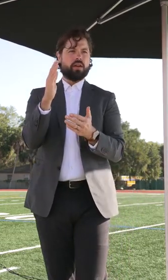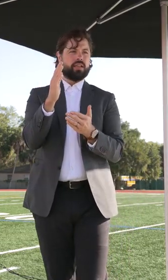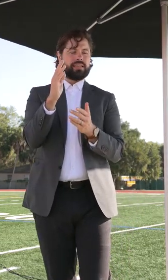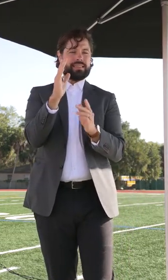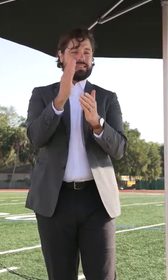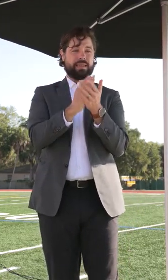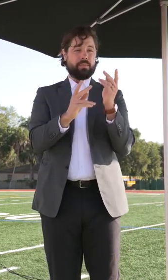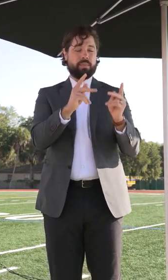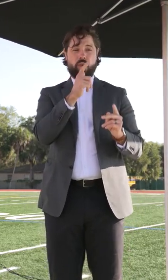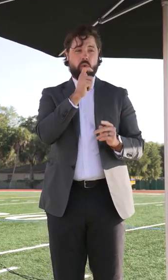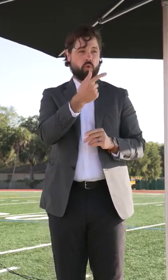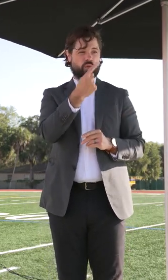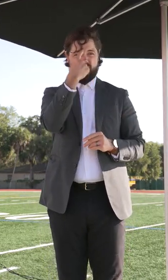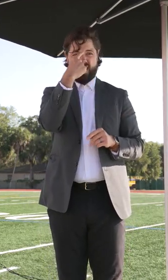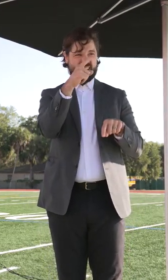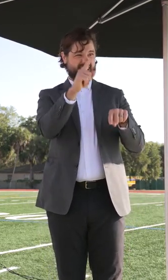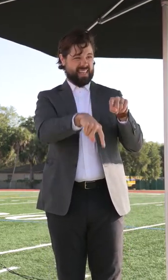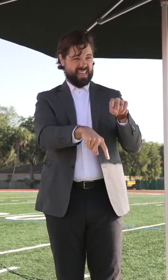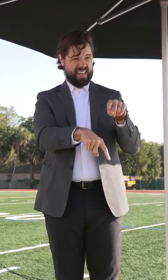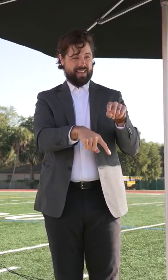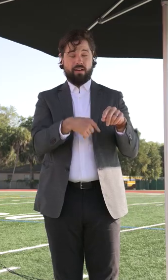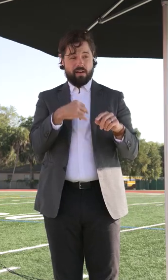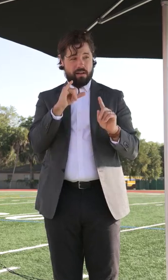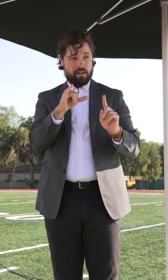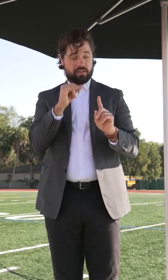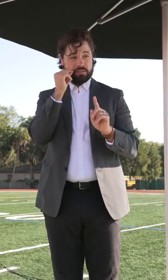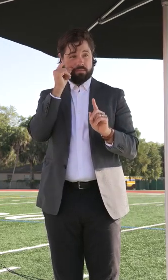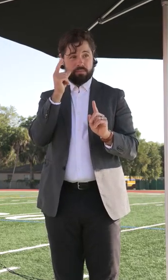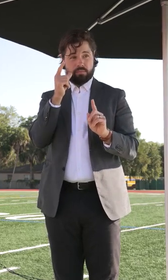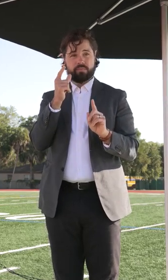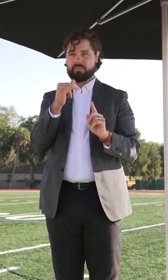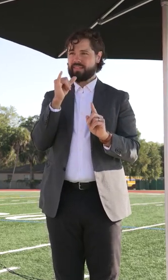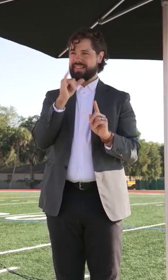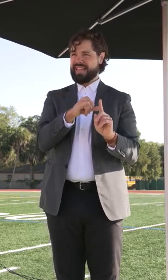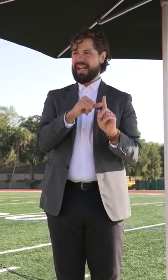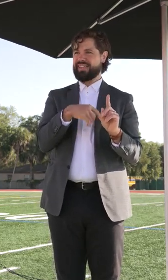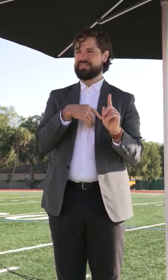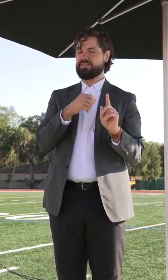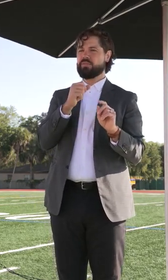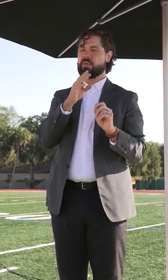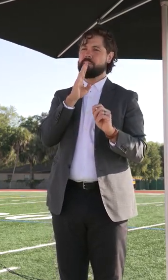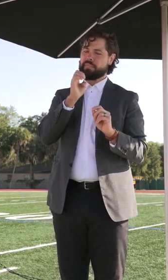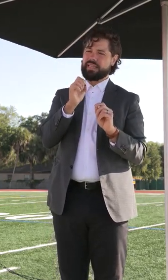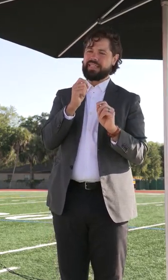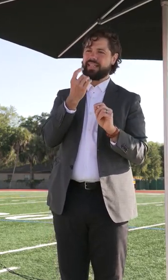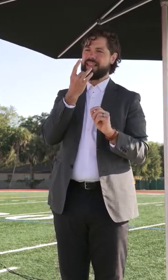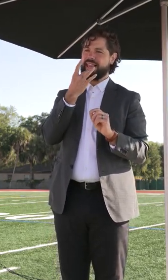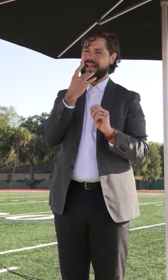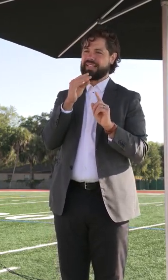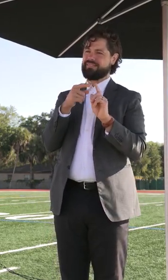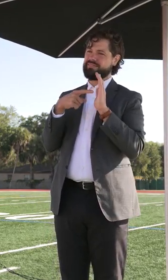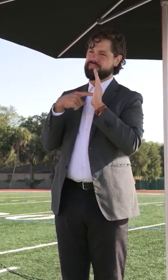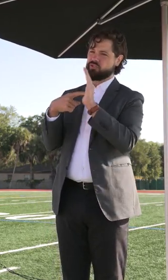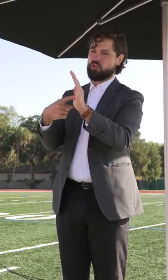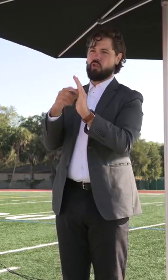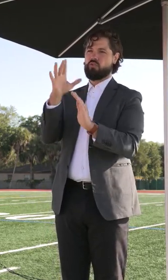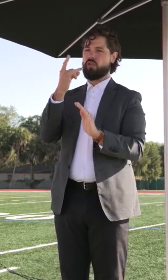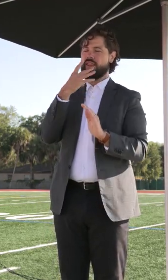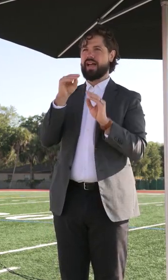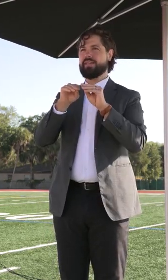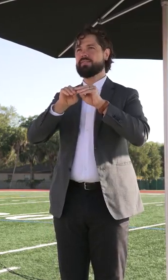imagine. Be those people. Be the light. Fiat Lux. Thank you.